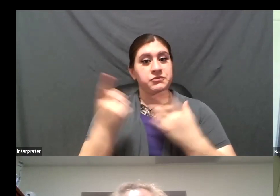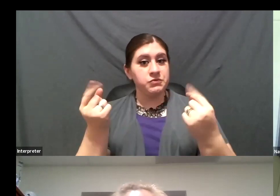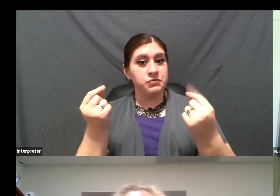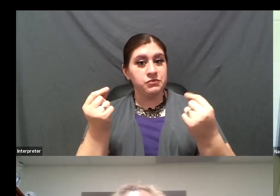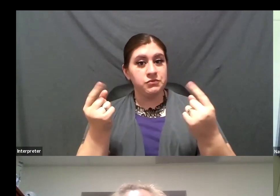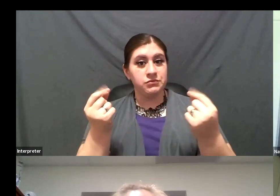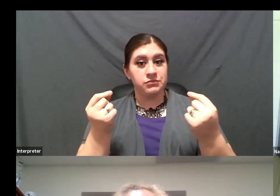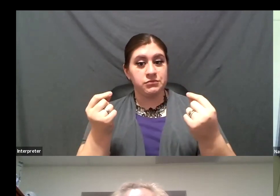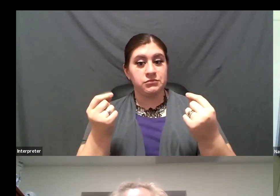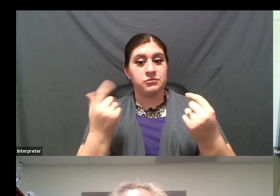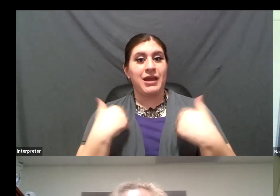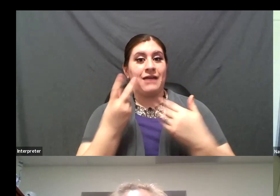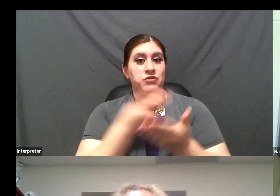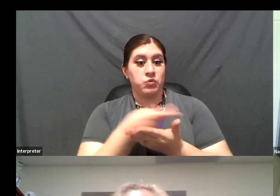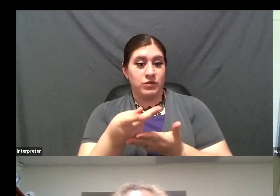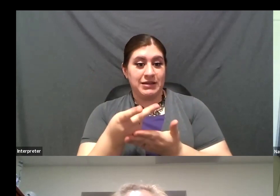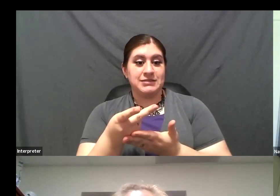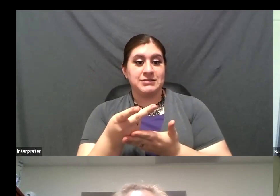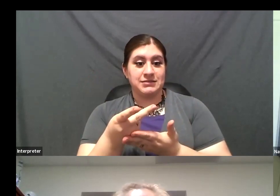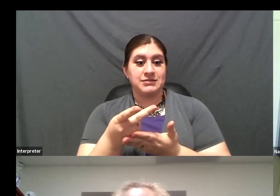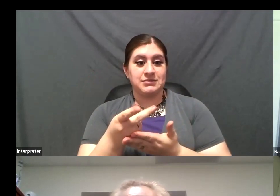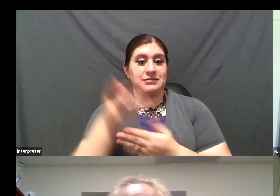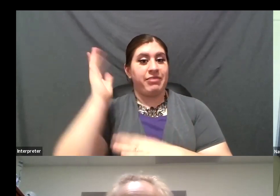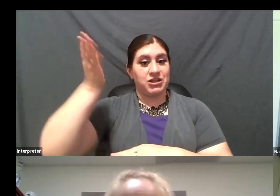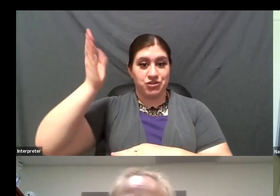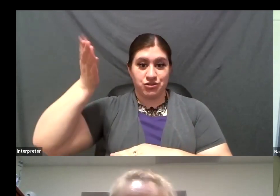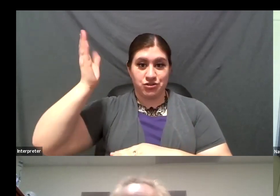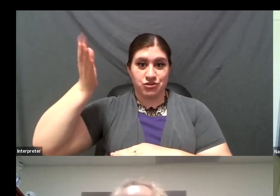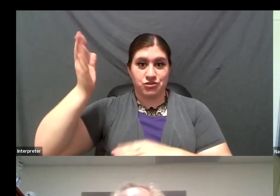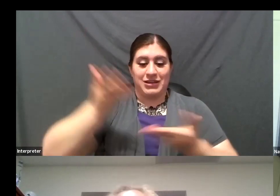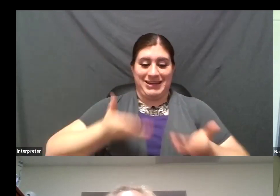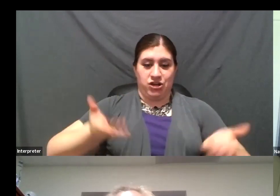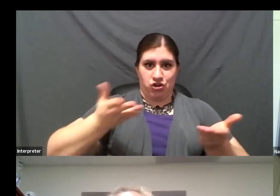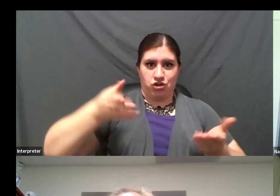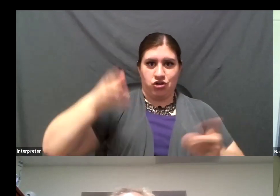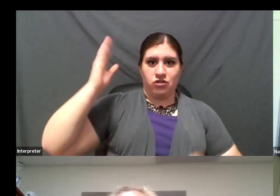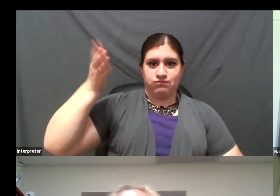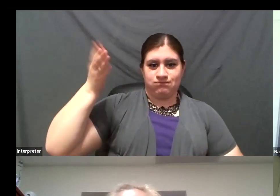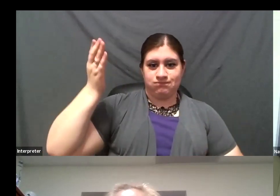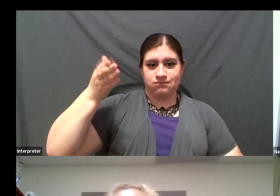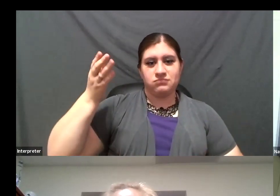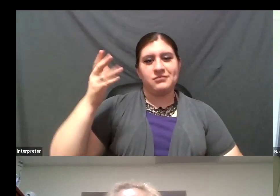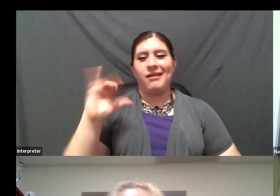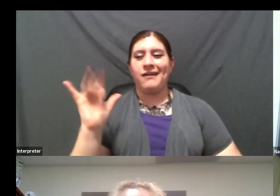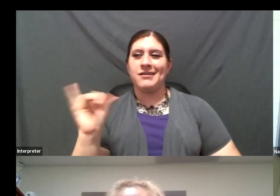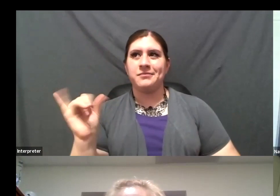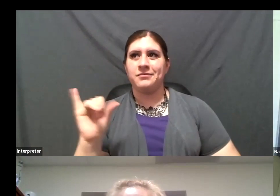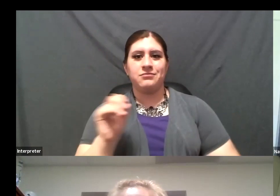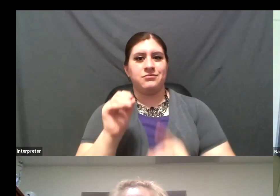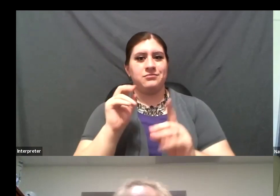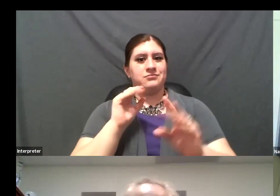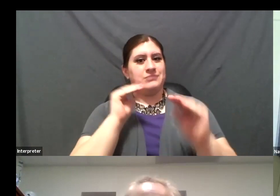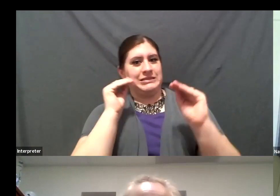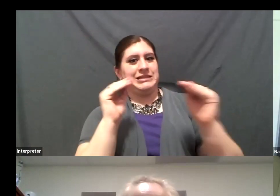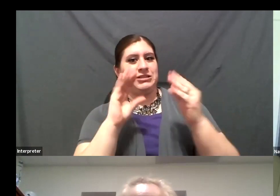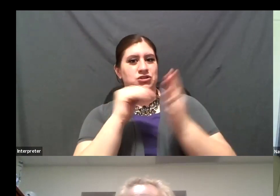got 2 weeks worth of lecture that are done here to kind of orient students to